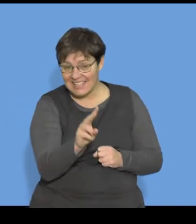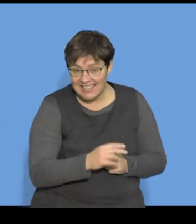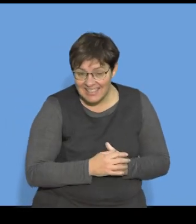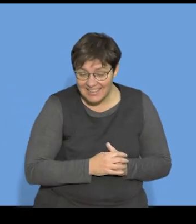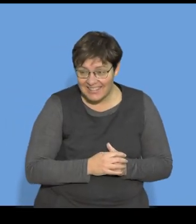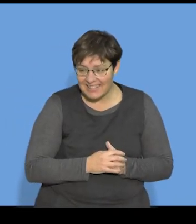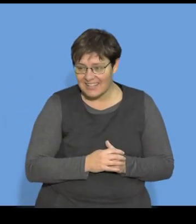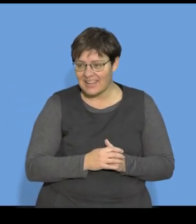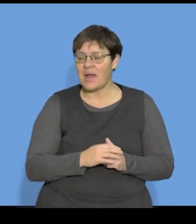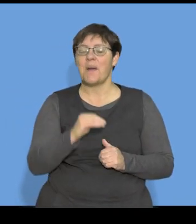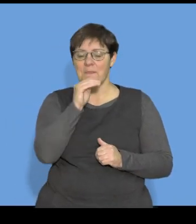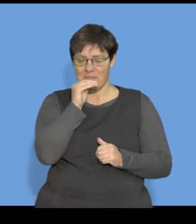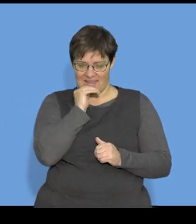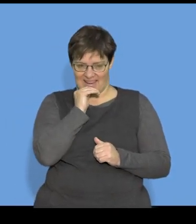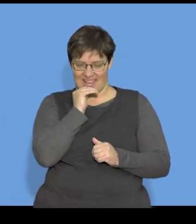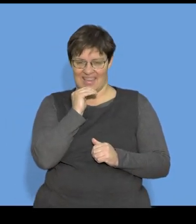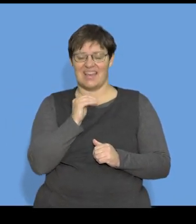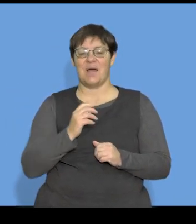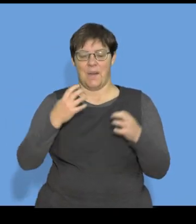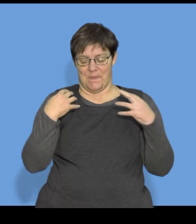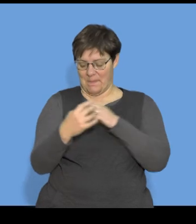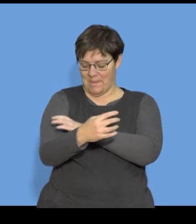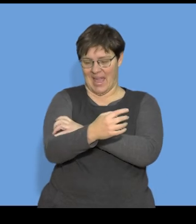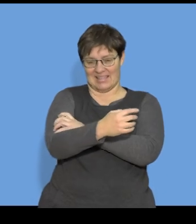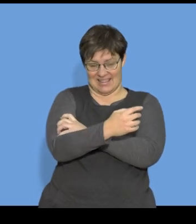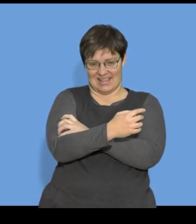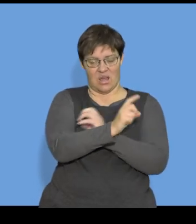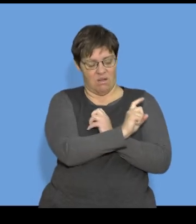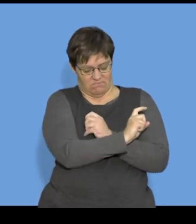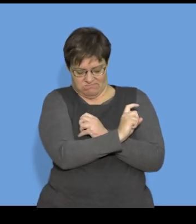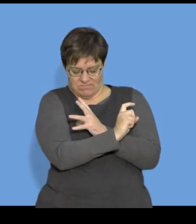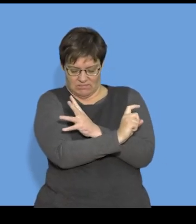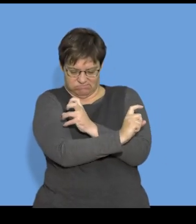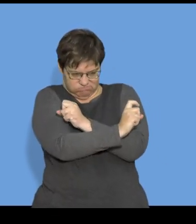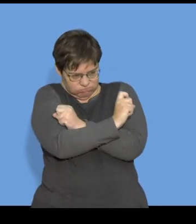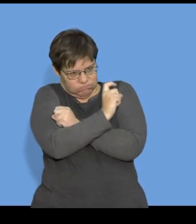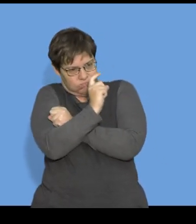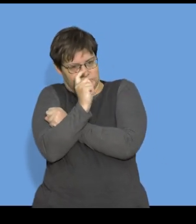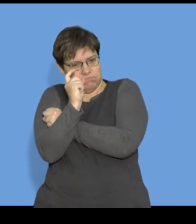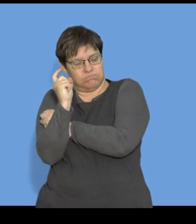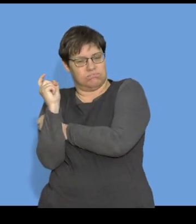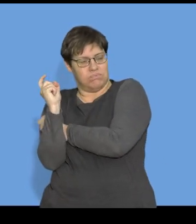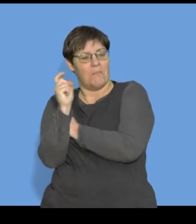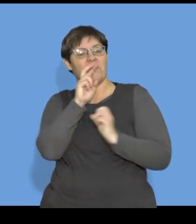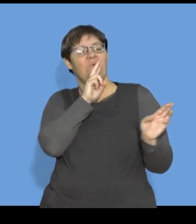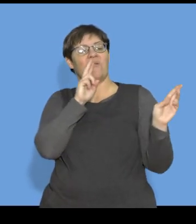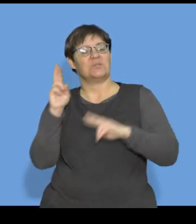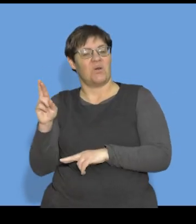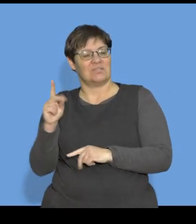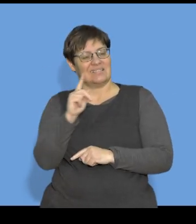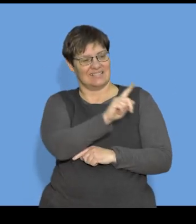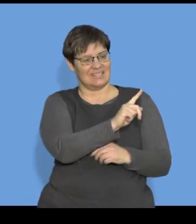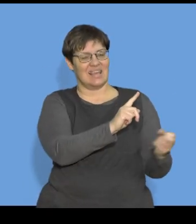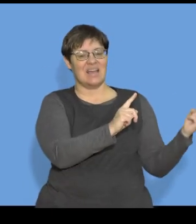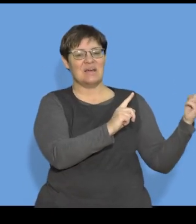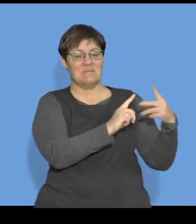effector, that would be your muscle. The muscle will contract. Why contract? It responds to